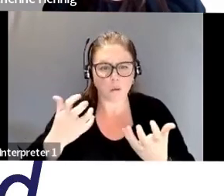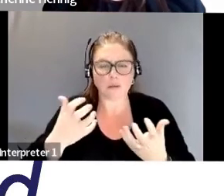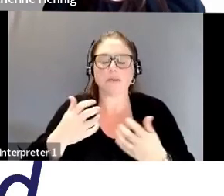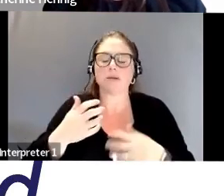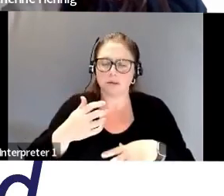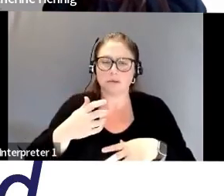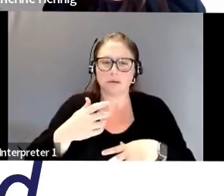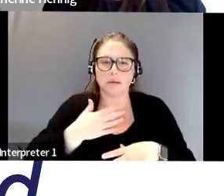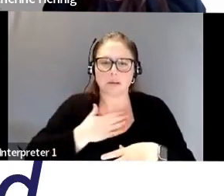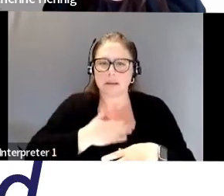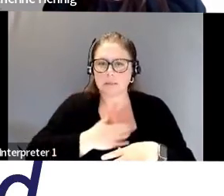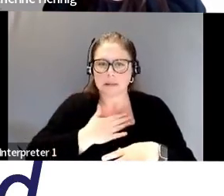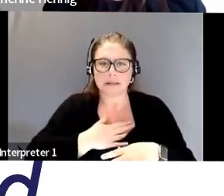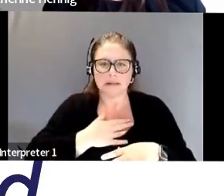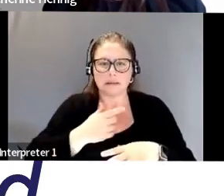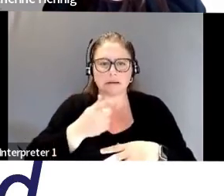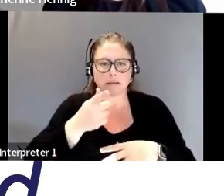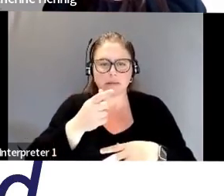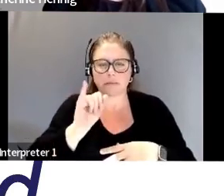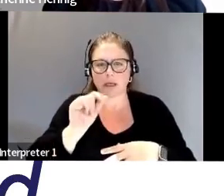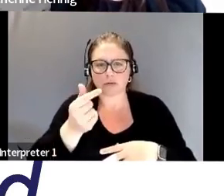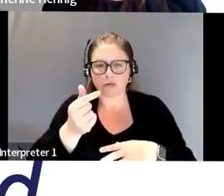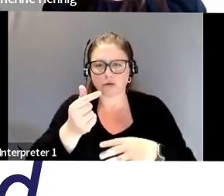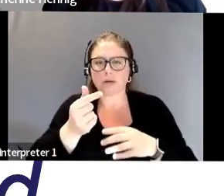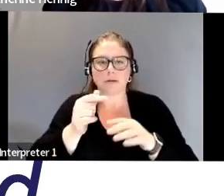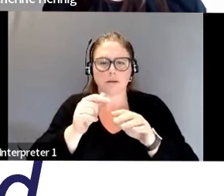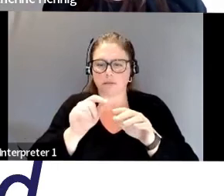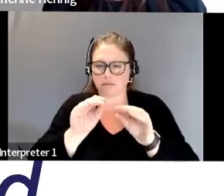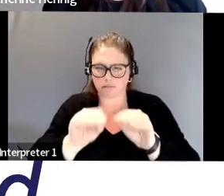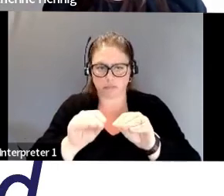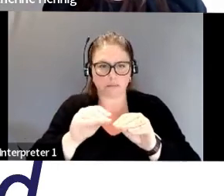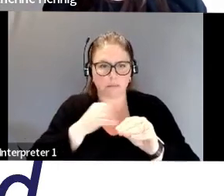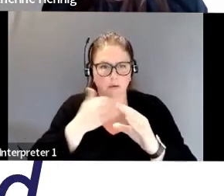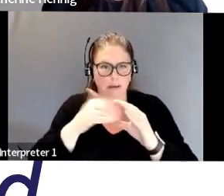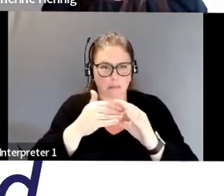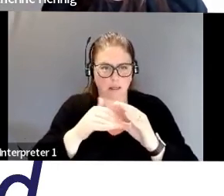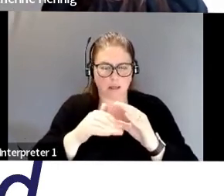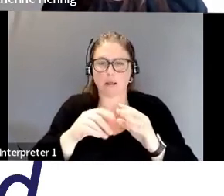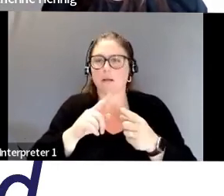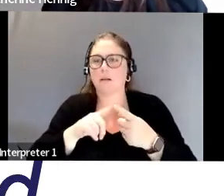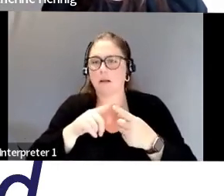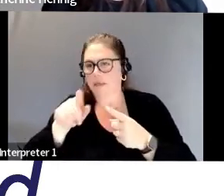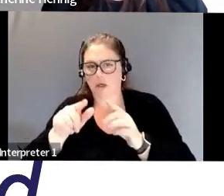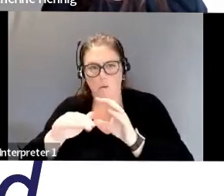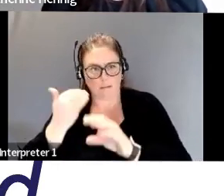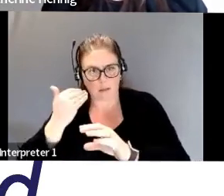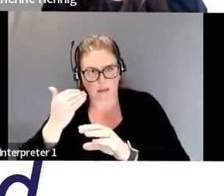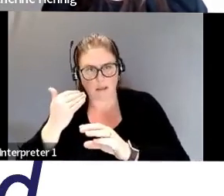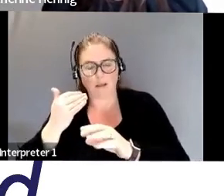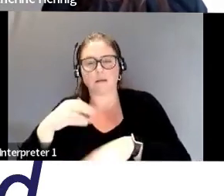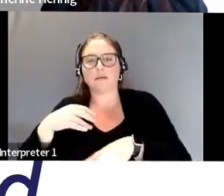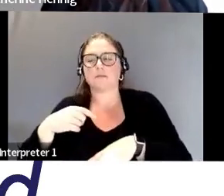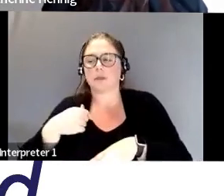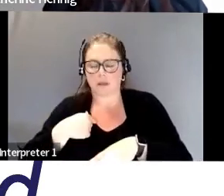included at the end of these slides. Just reach out to us directly with the email that you use to sign up for Pocketed, and we'll make sure we apply that code to you if you've already created an